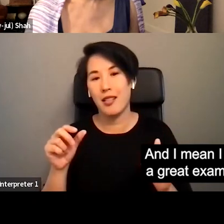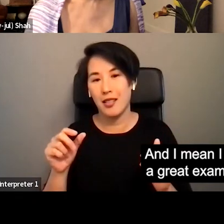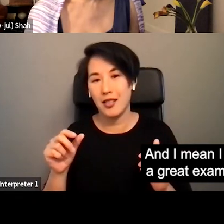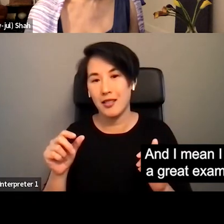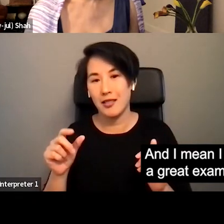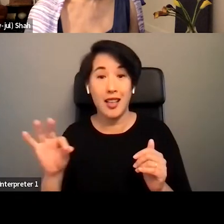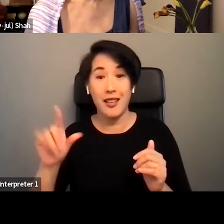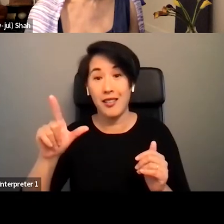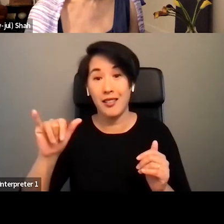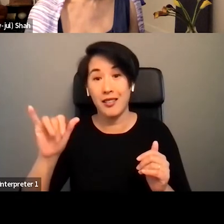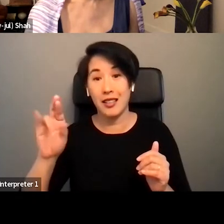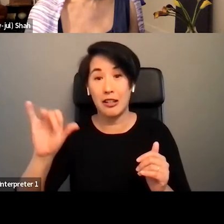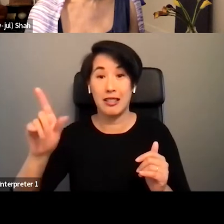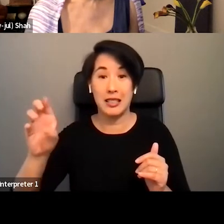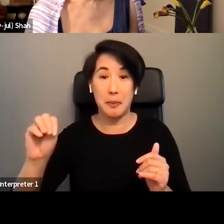of lyricism.